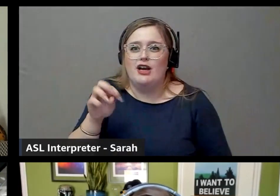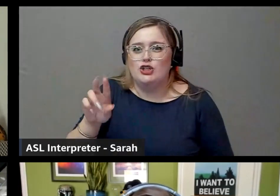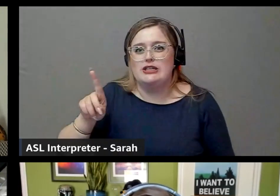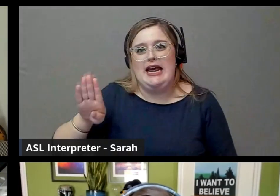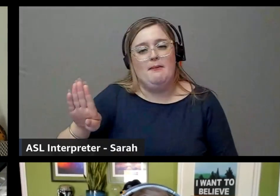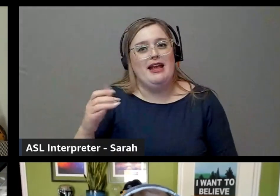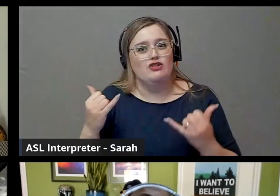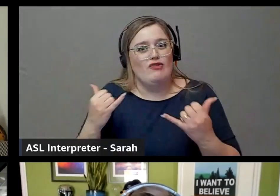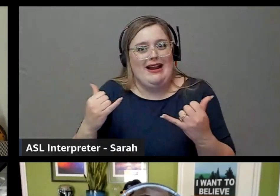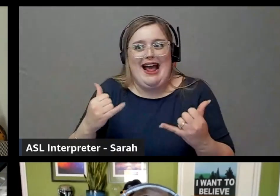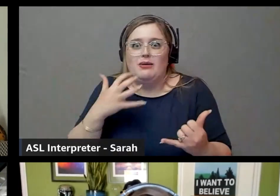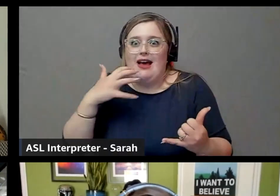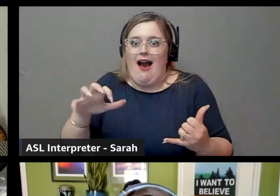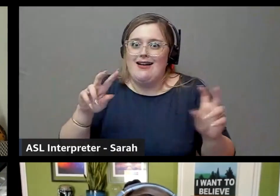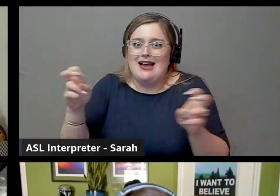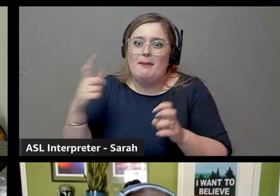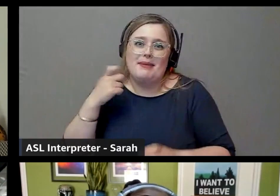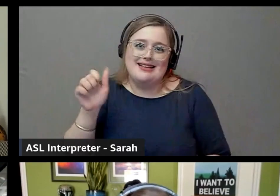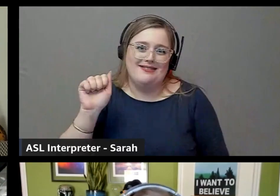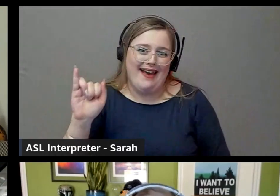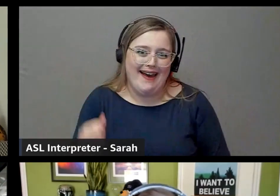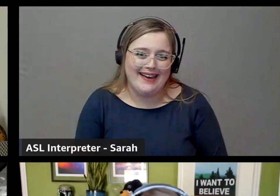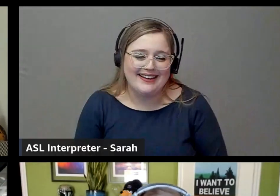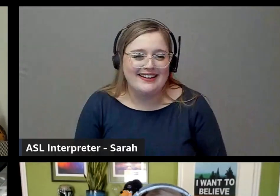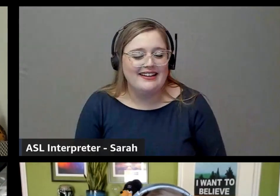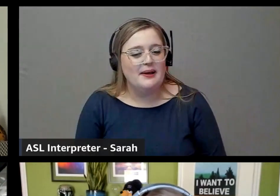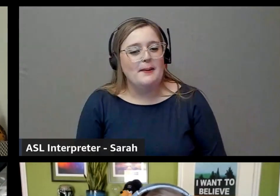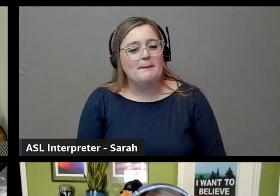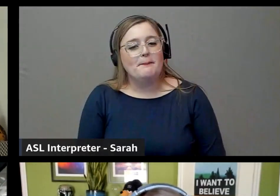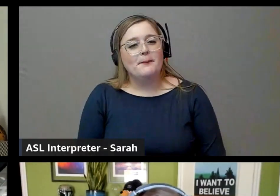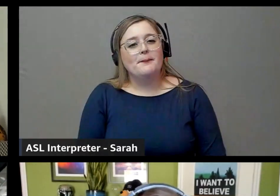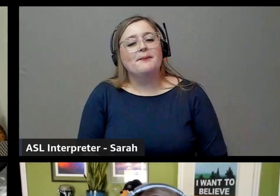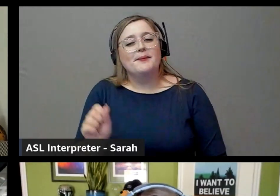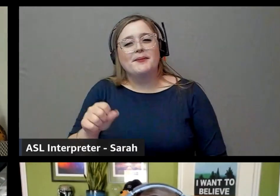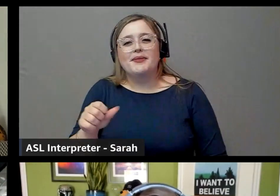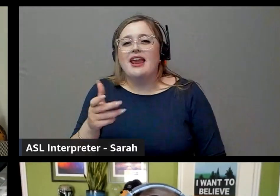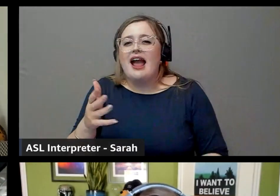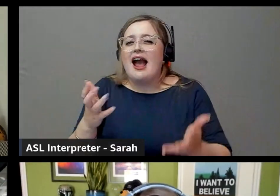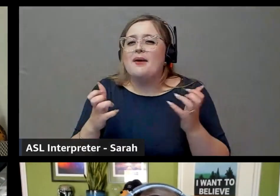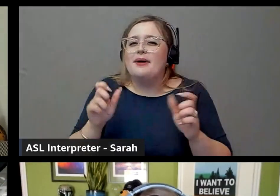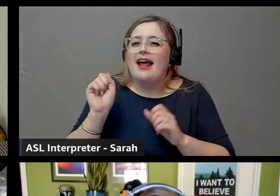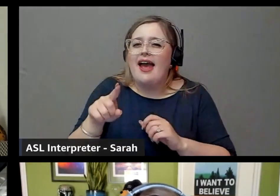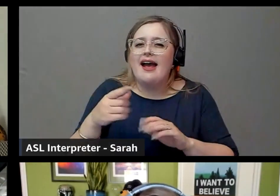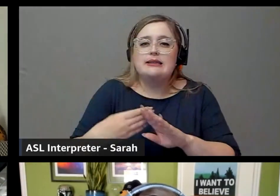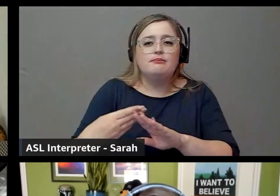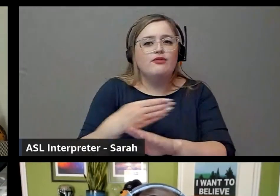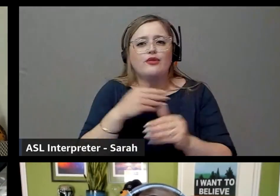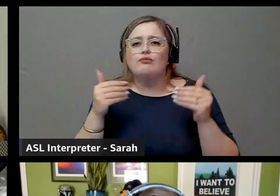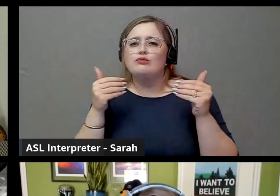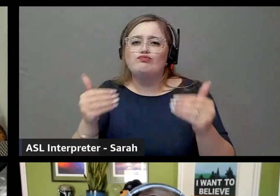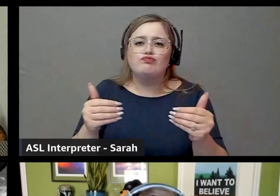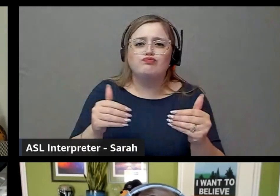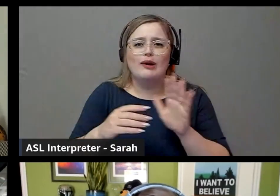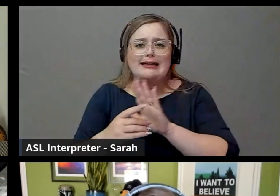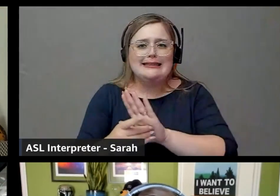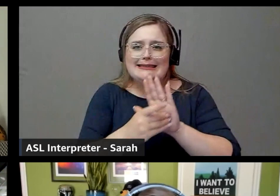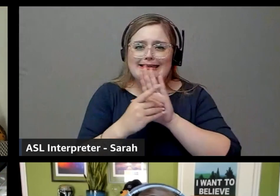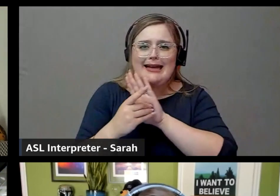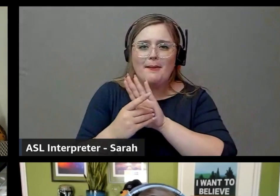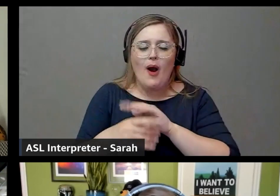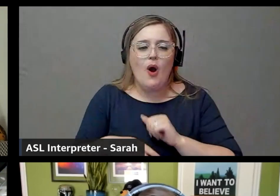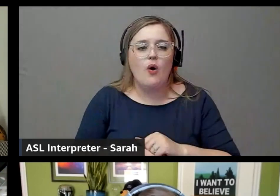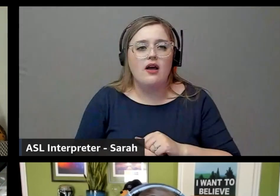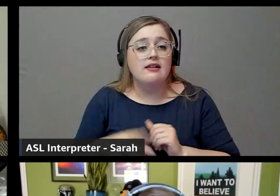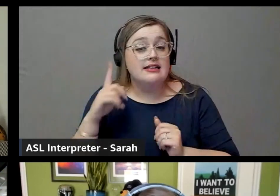AI. yeah. Now, I wanted to ask before we jump into your demo. It sounds like from the top